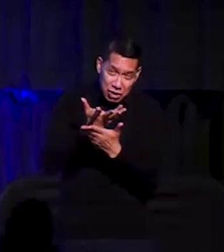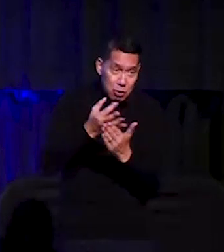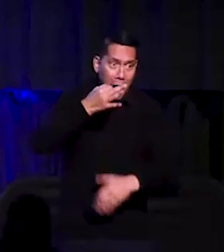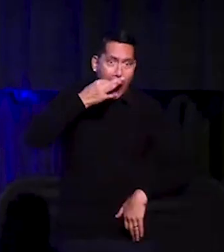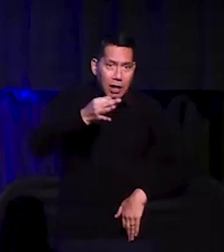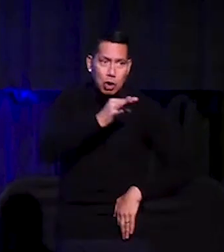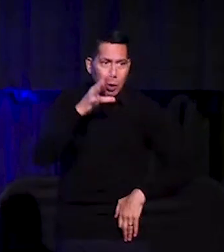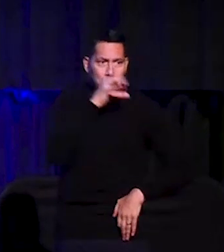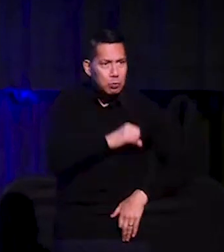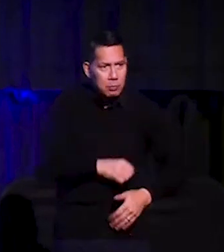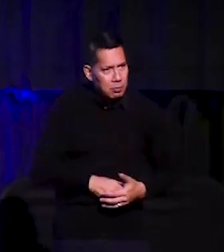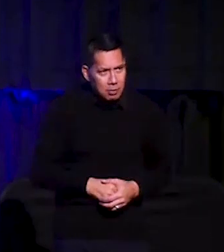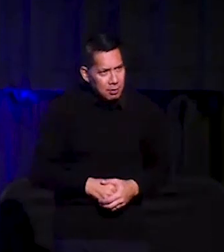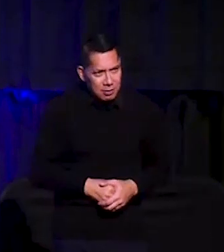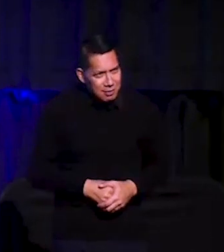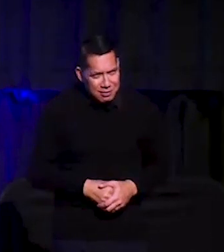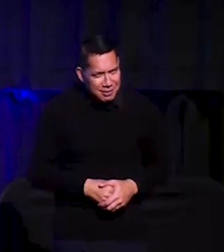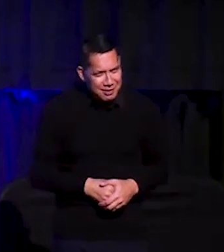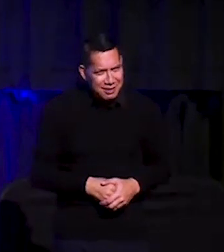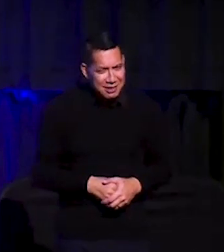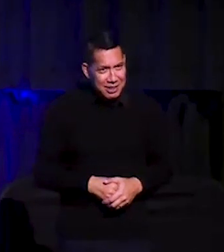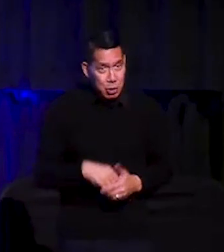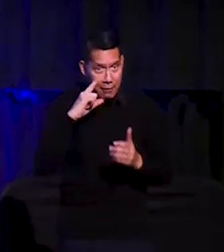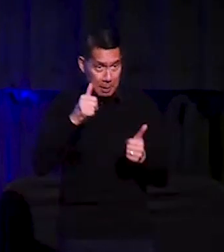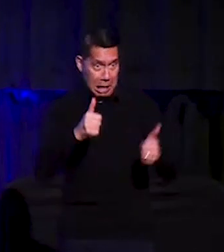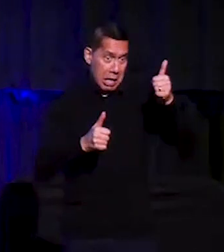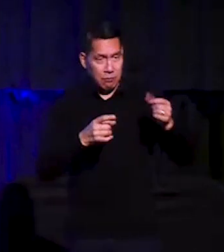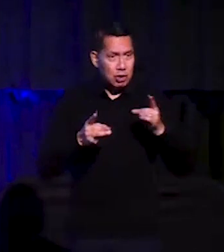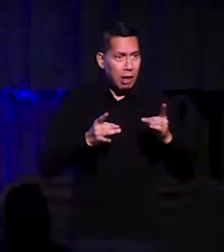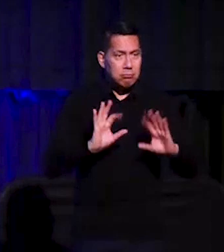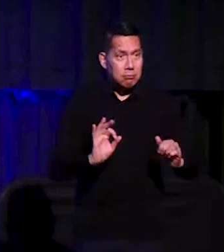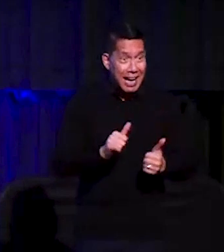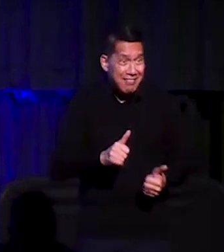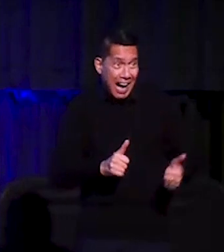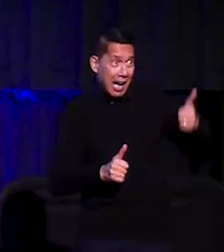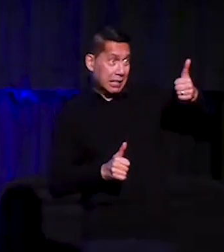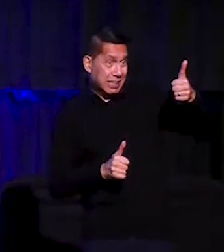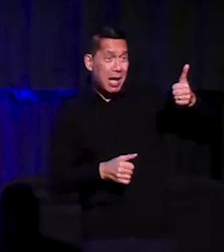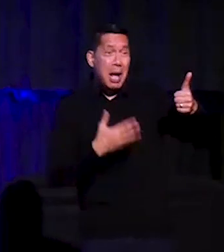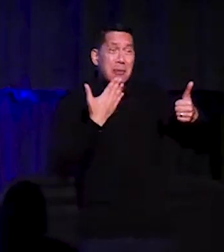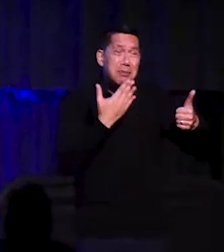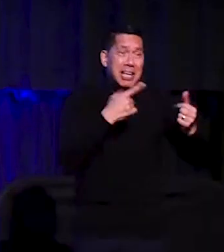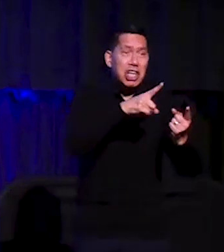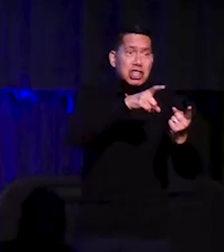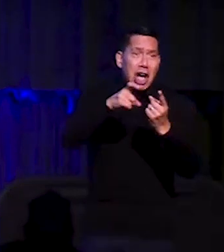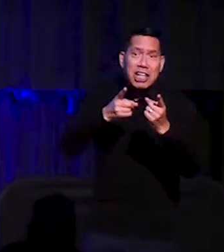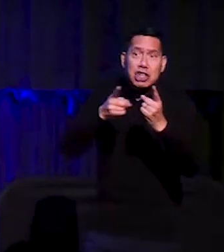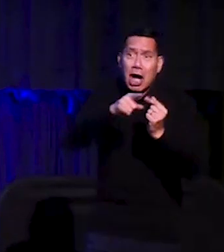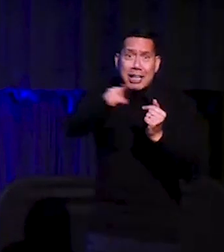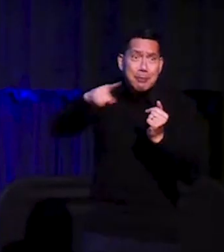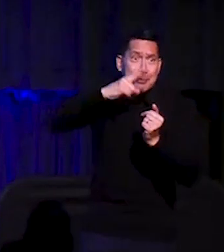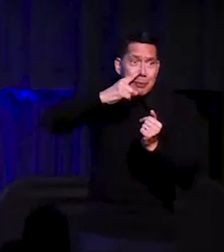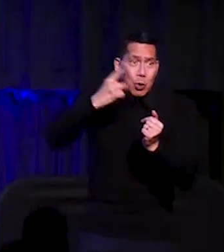not assumed. You don't have to be ahead of design, but if so, please hire designers that